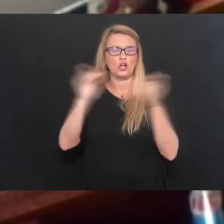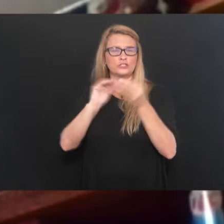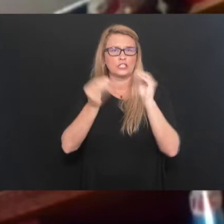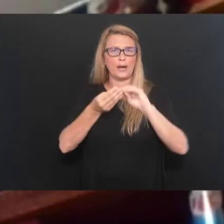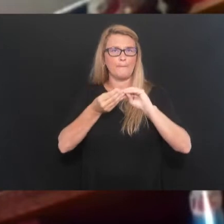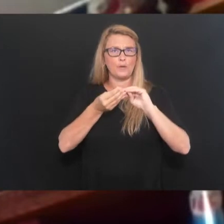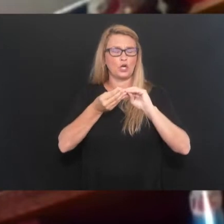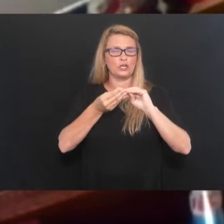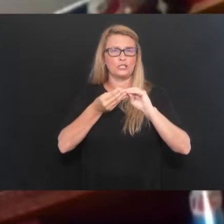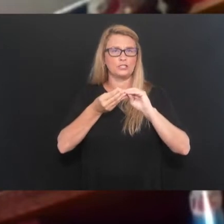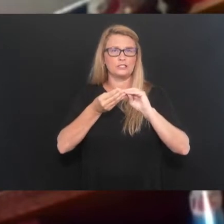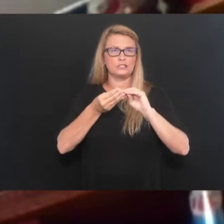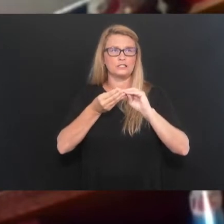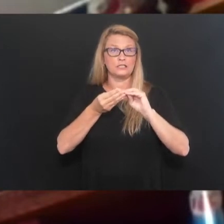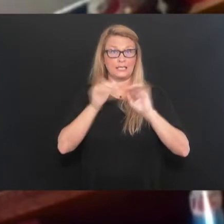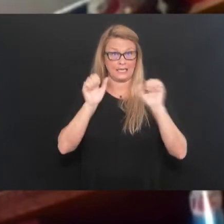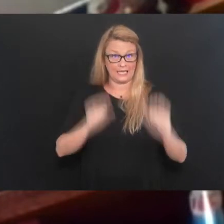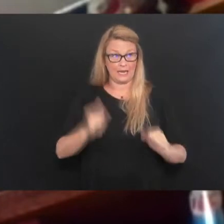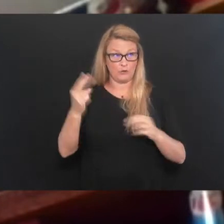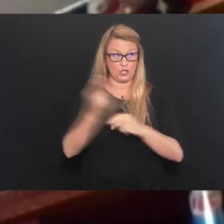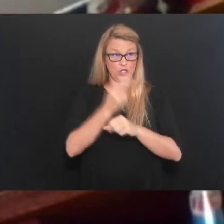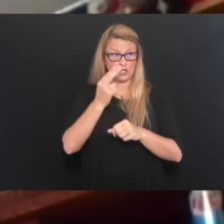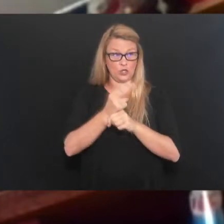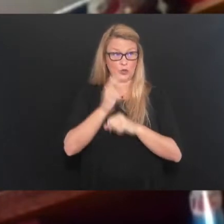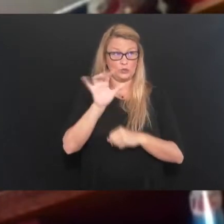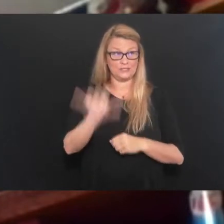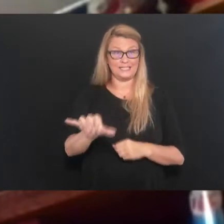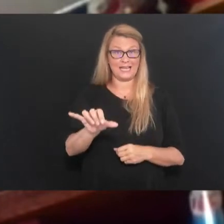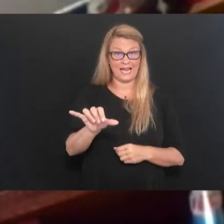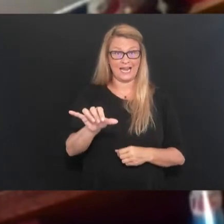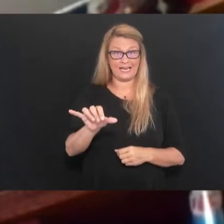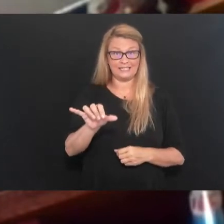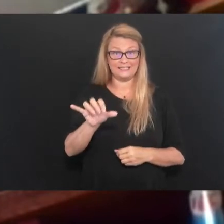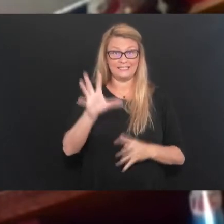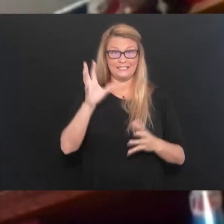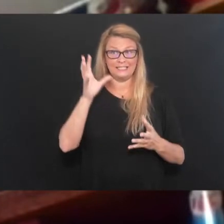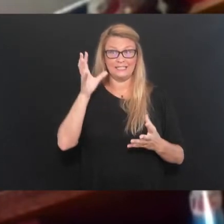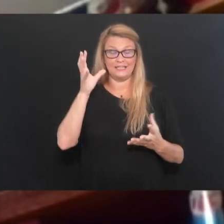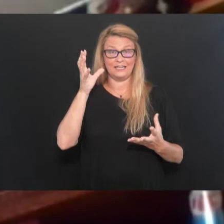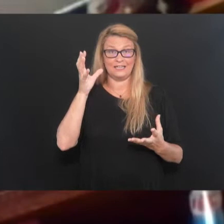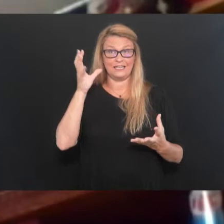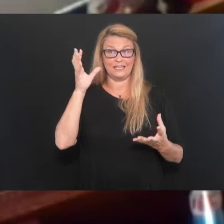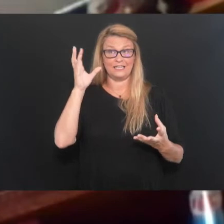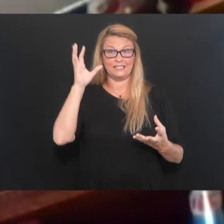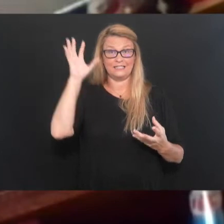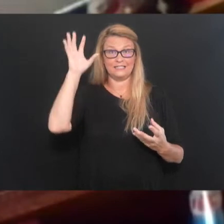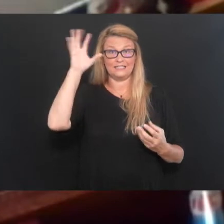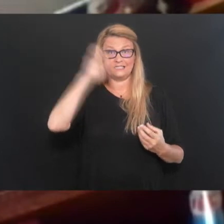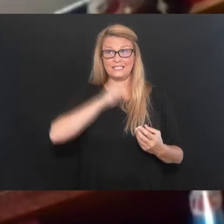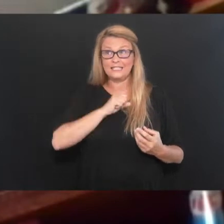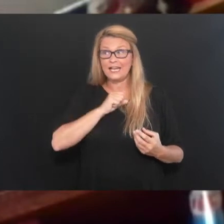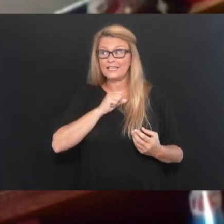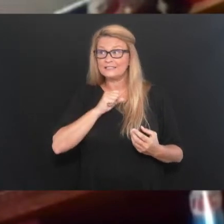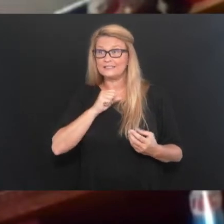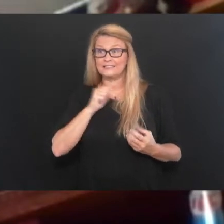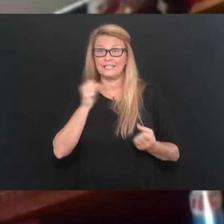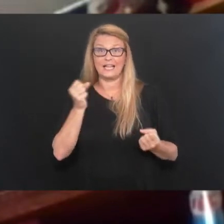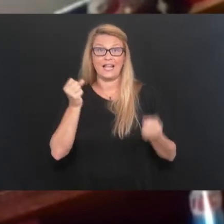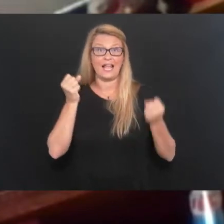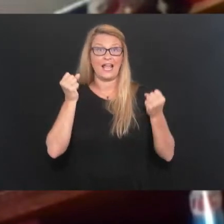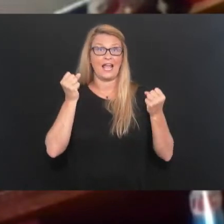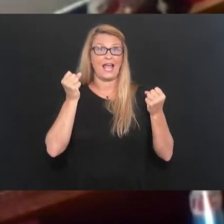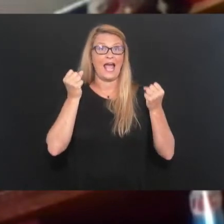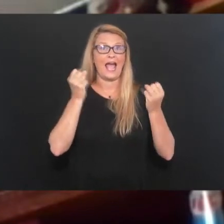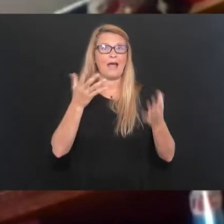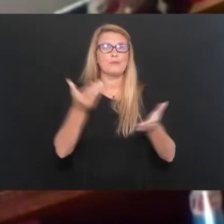that? Can you use that sampling to guess how many of the 11,000 active cases, 1,000 some new cases